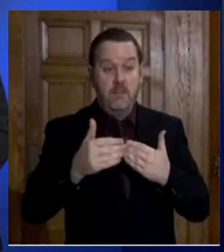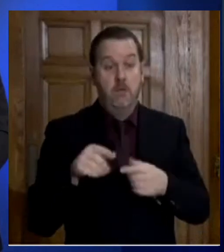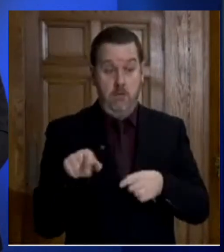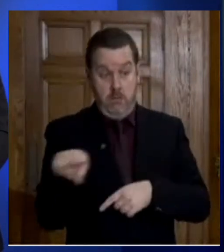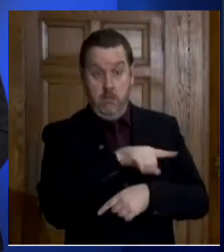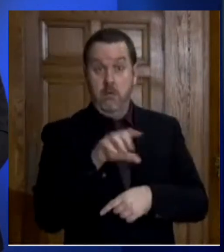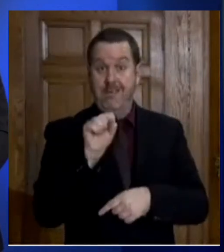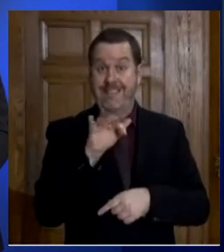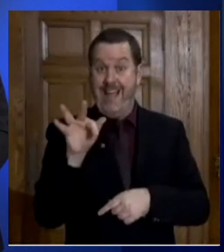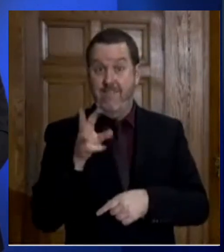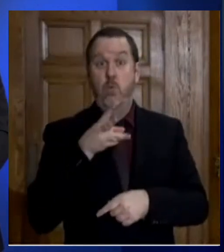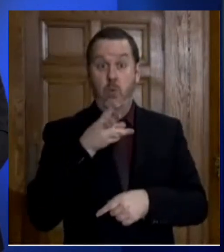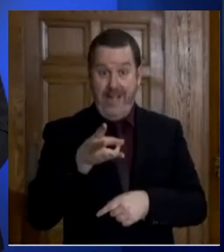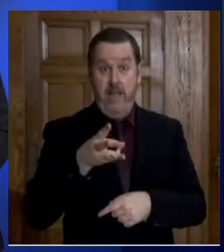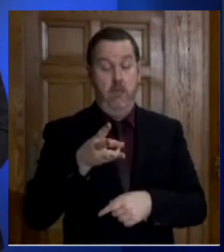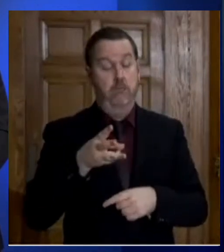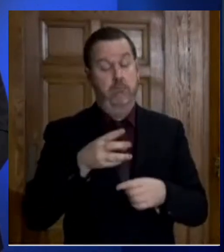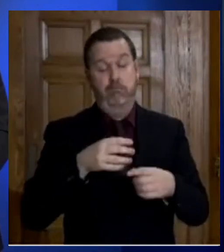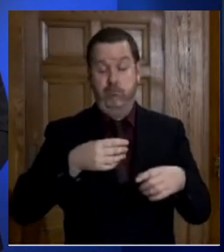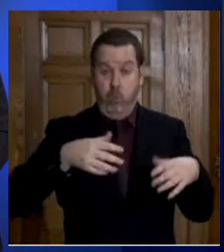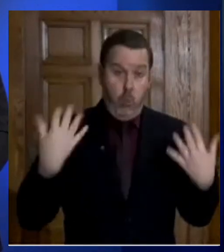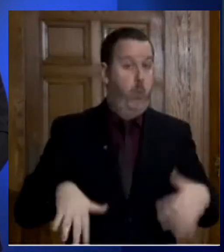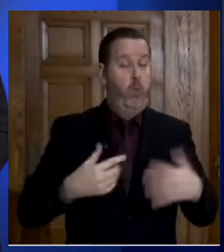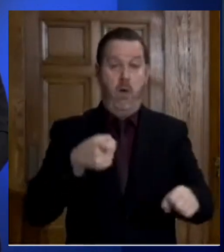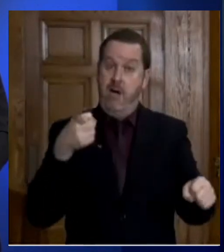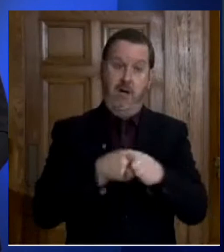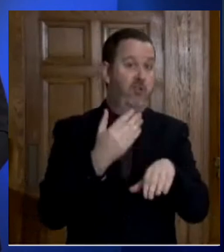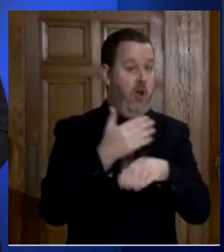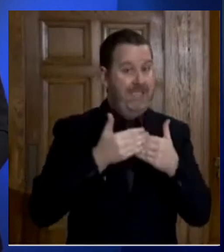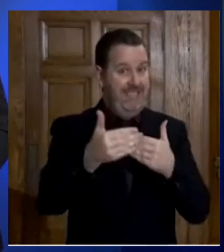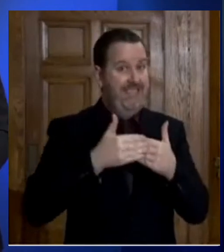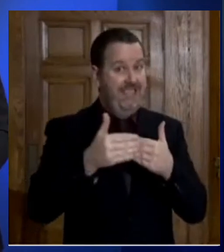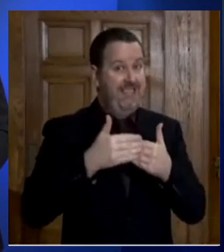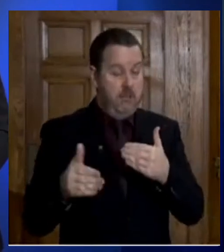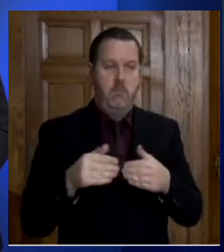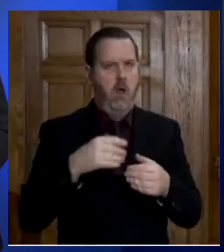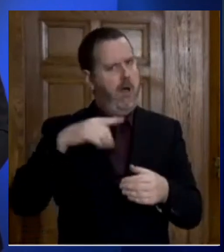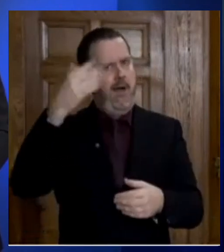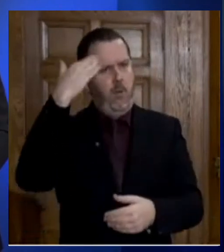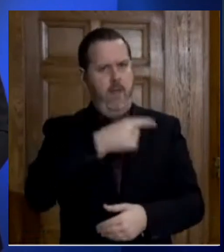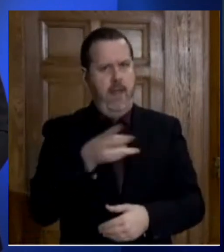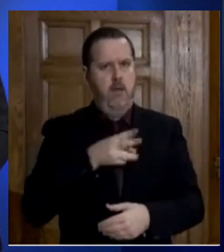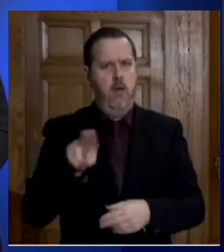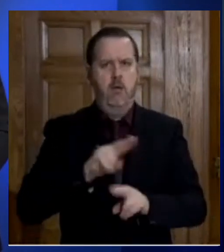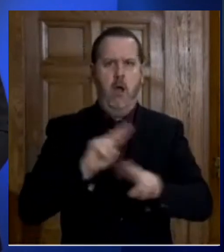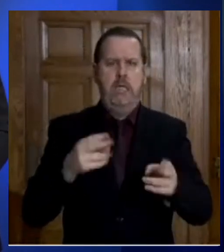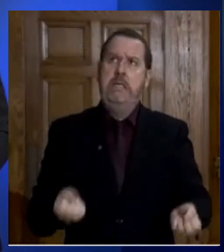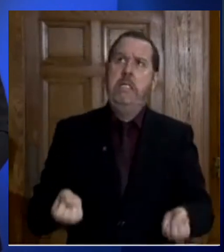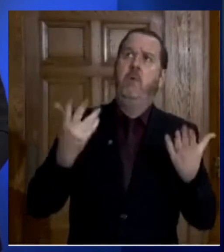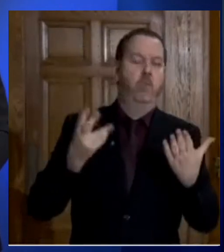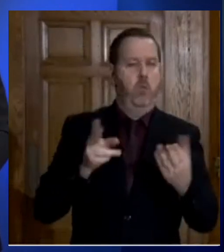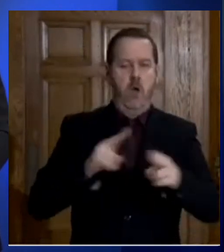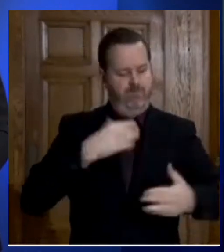tested like never before. They will not be found wanting, nor will they let you down. Please do not let them